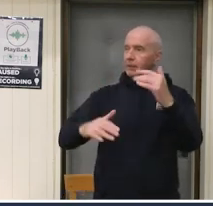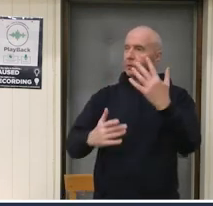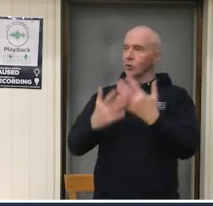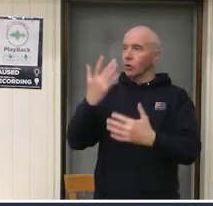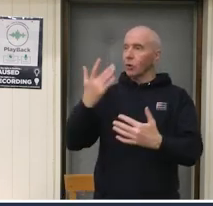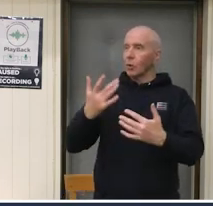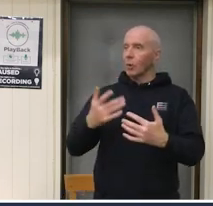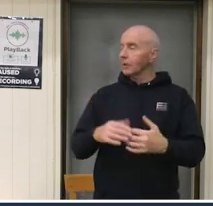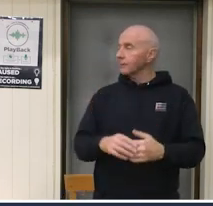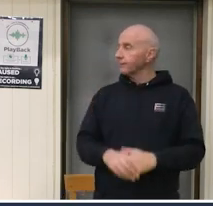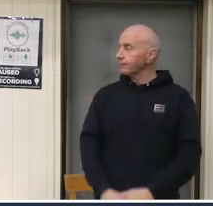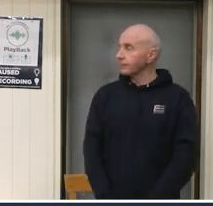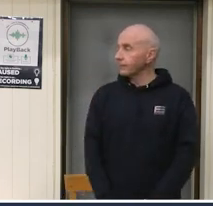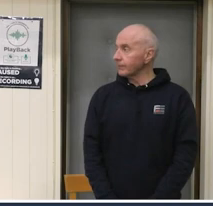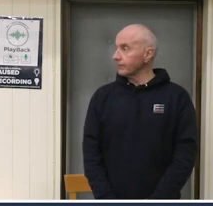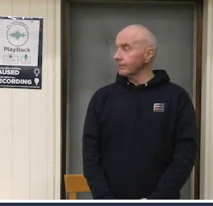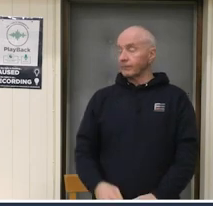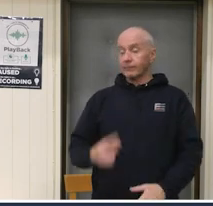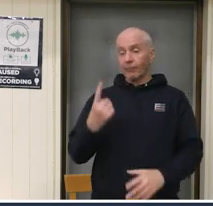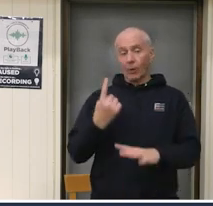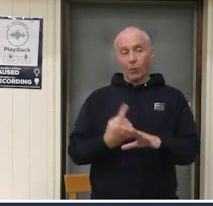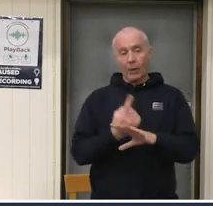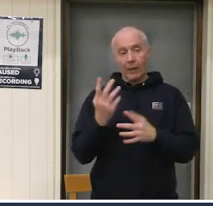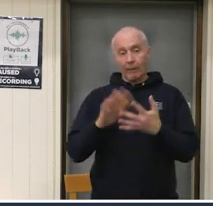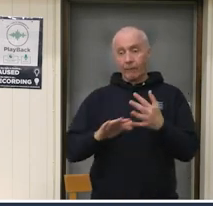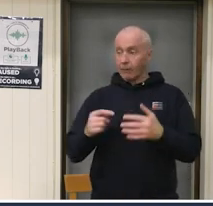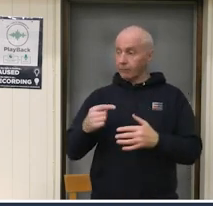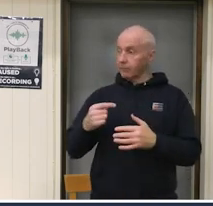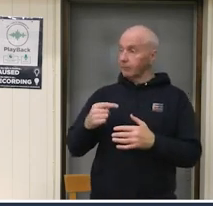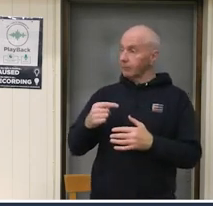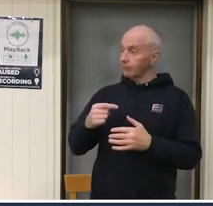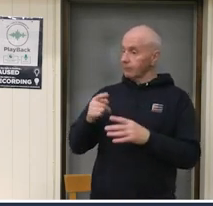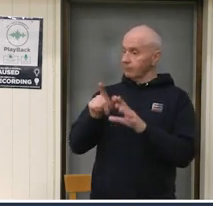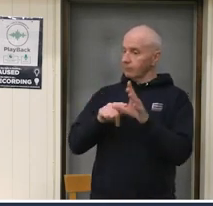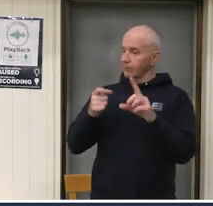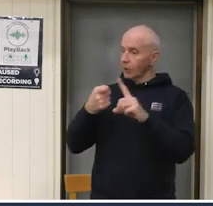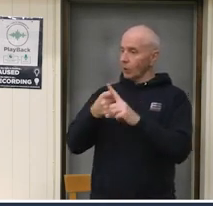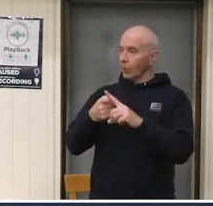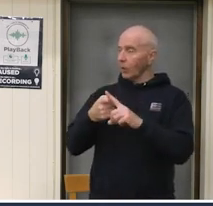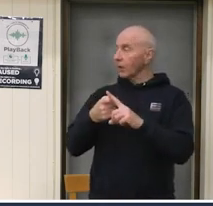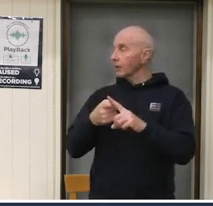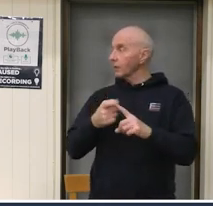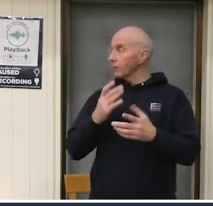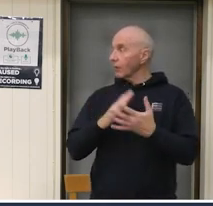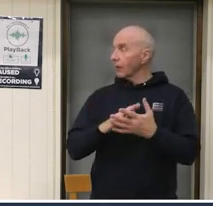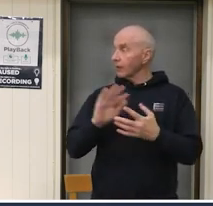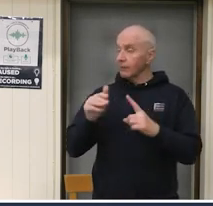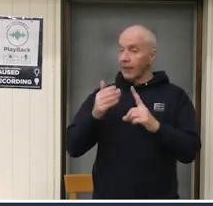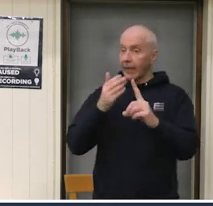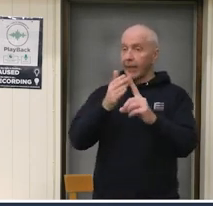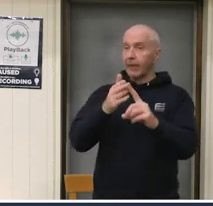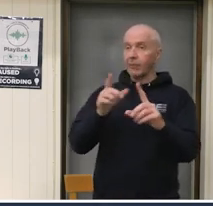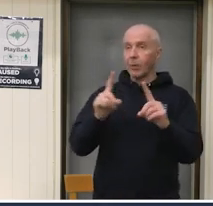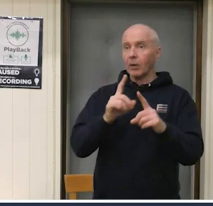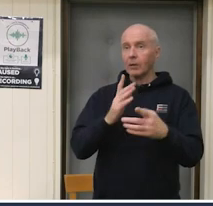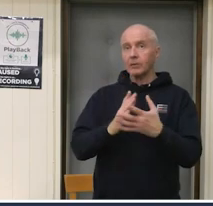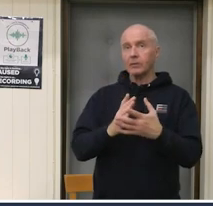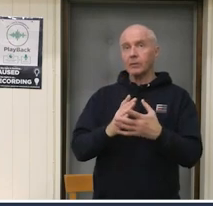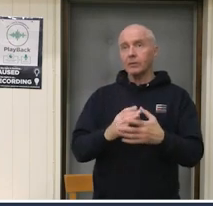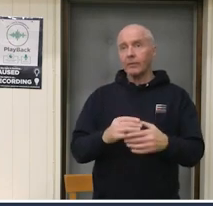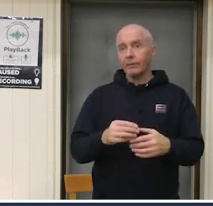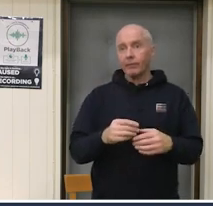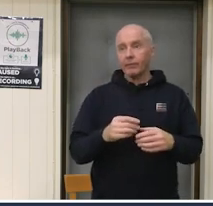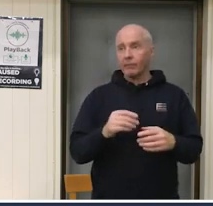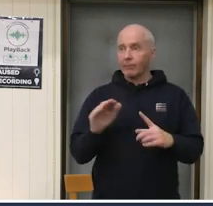it's an hour away from us, so we're very excited. We're definitely going to be involved in this stuff. The aim, it's a very aggressive aim, delivery at